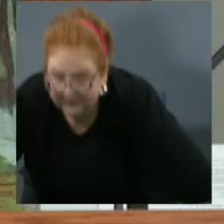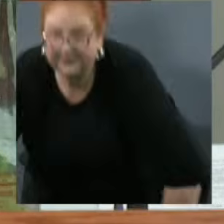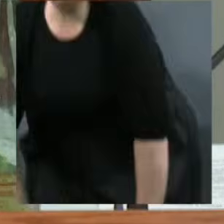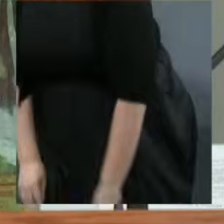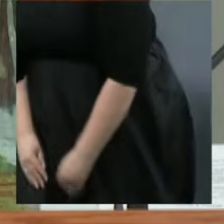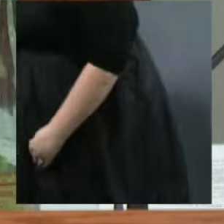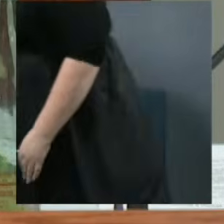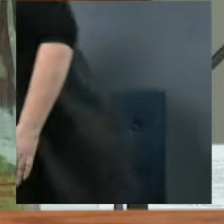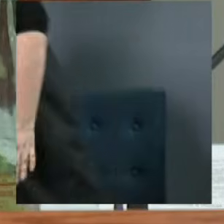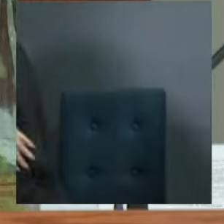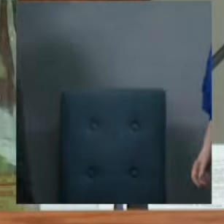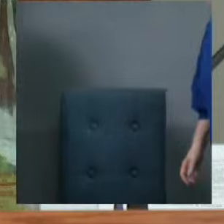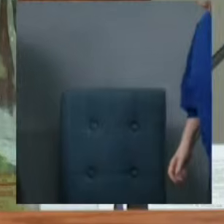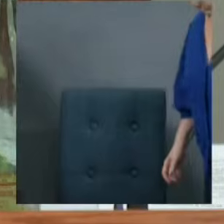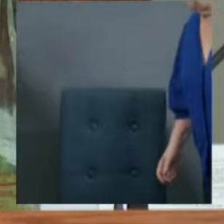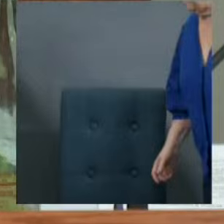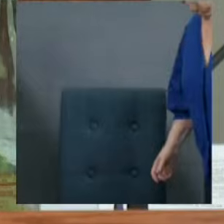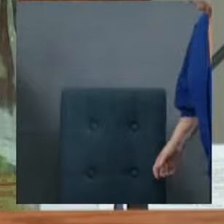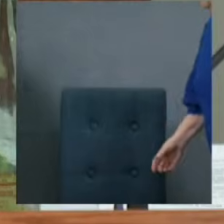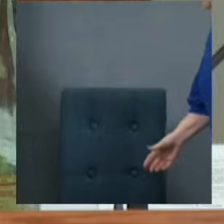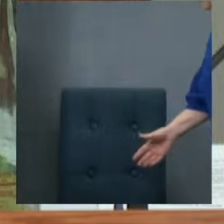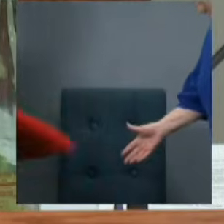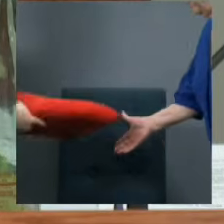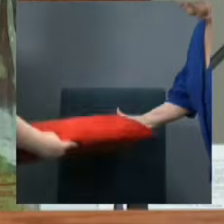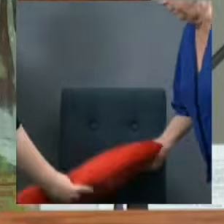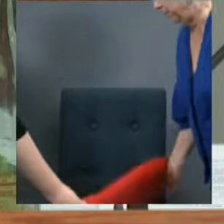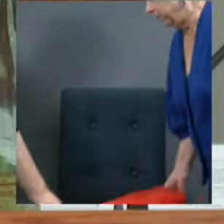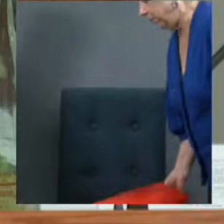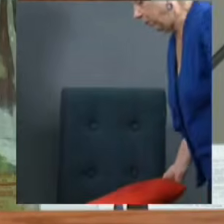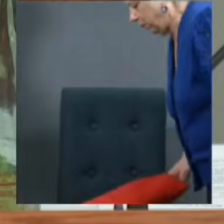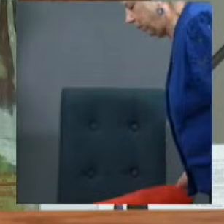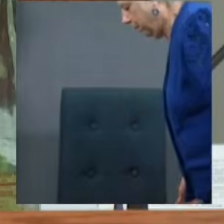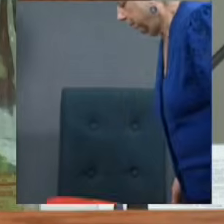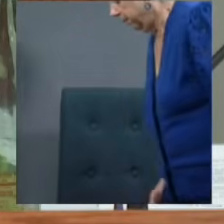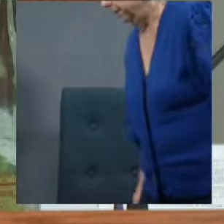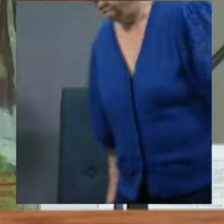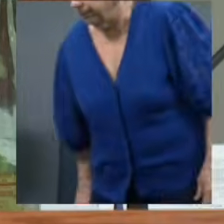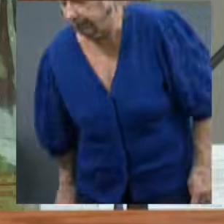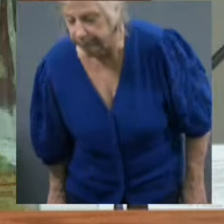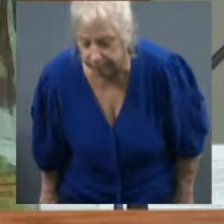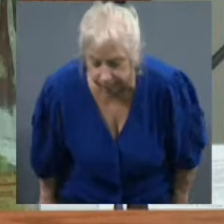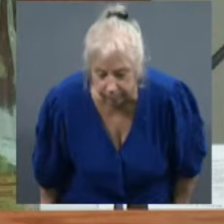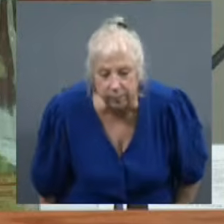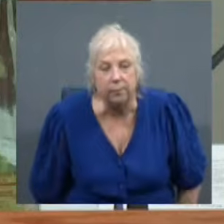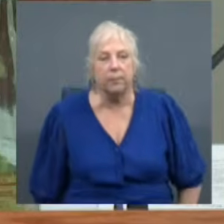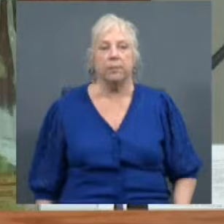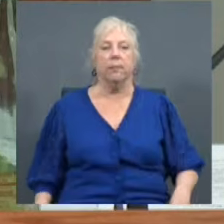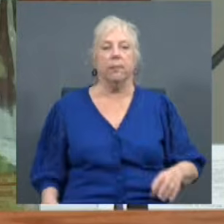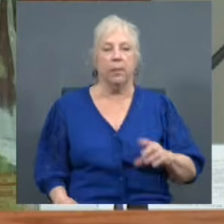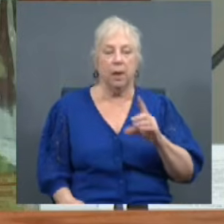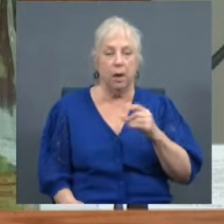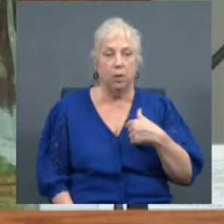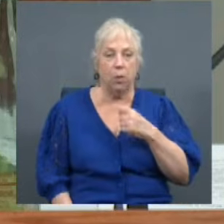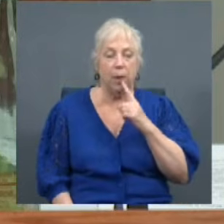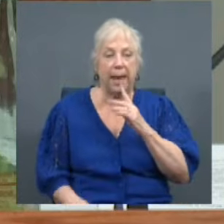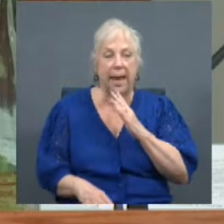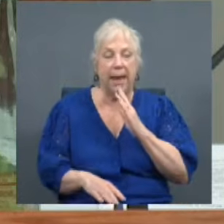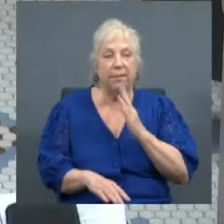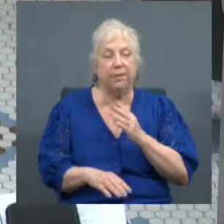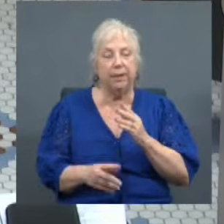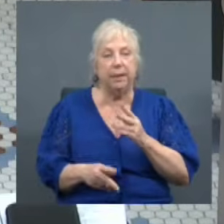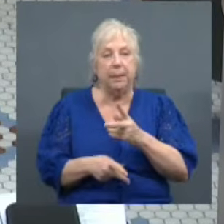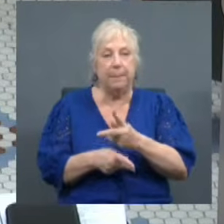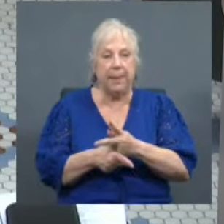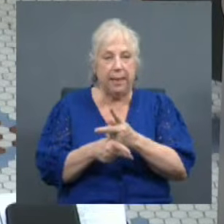Do we have any kind of maintenance reserve fund for the Clinton Bridge if we're going to have to paint them or other